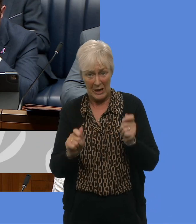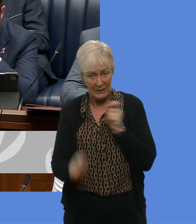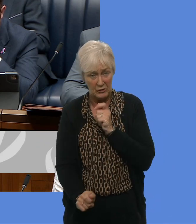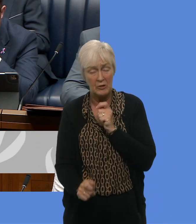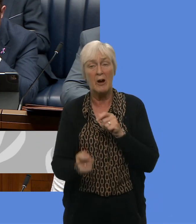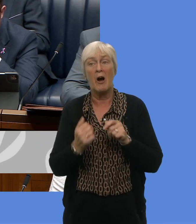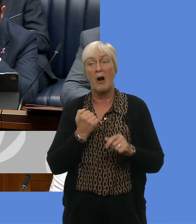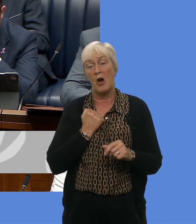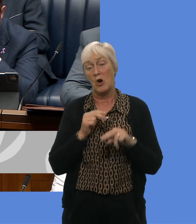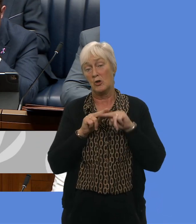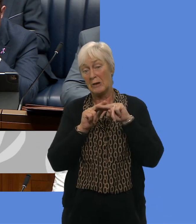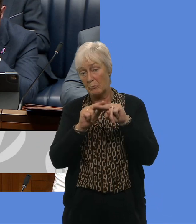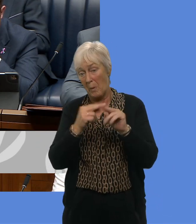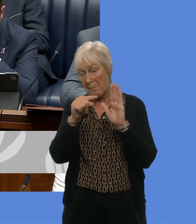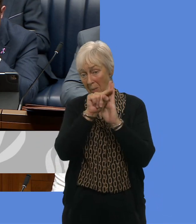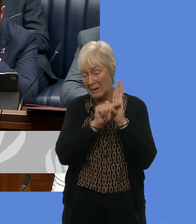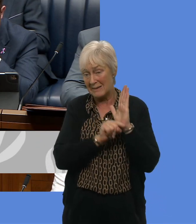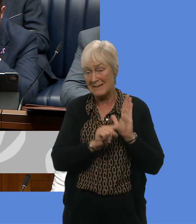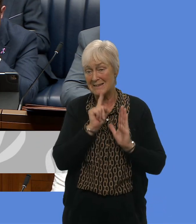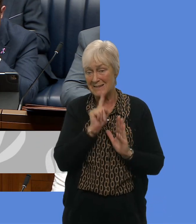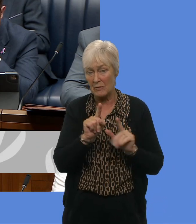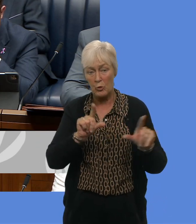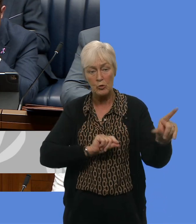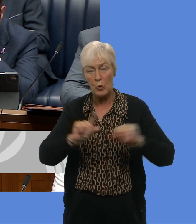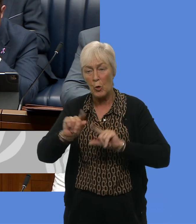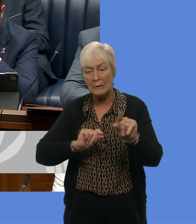policy underpins the plurality of choice of